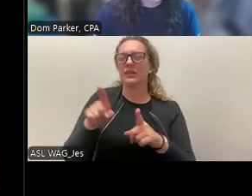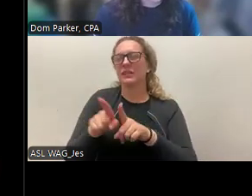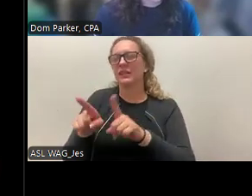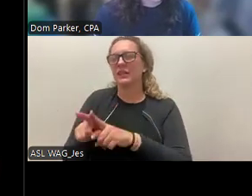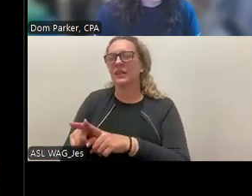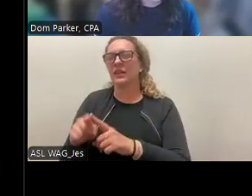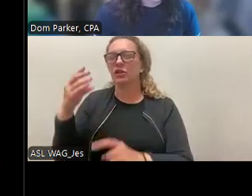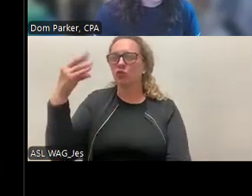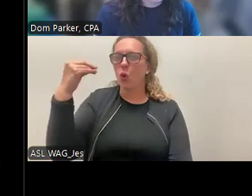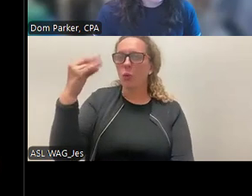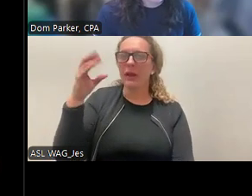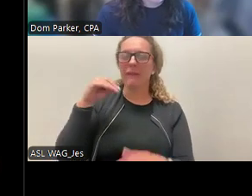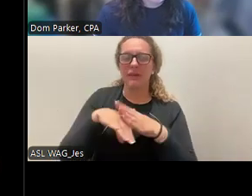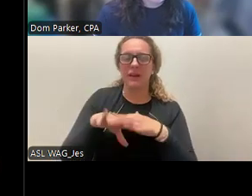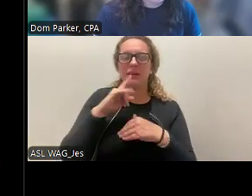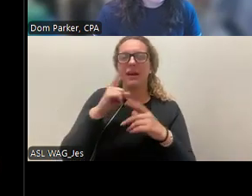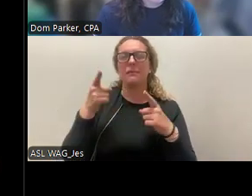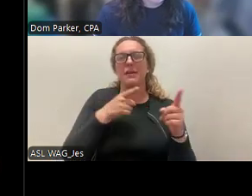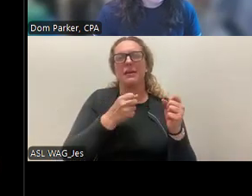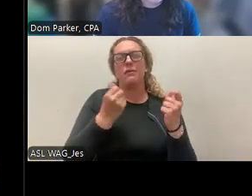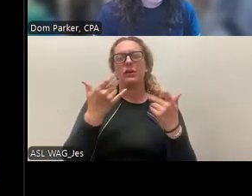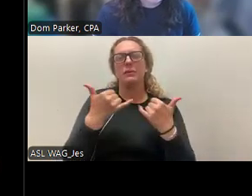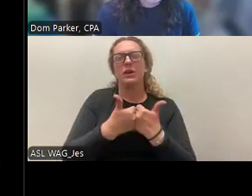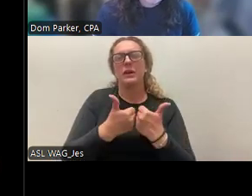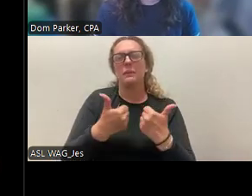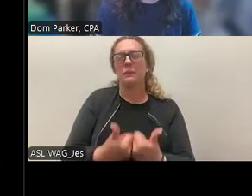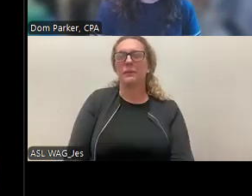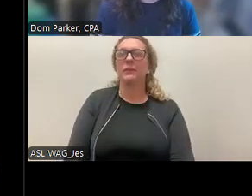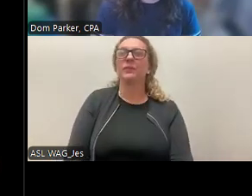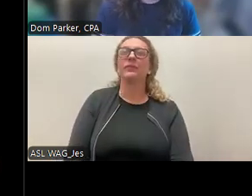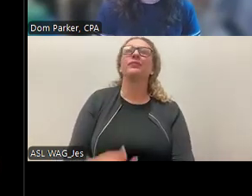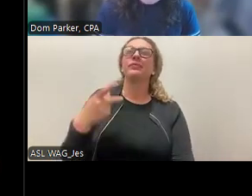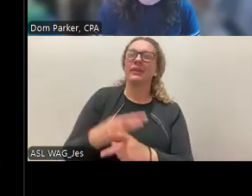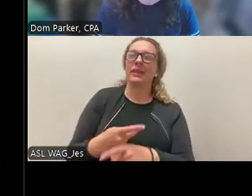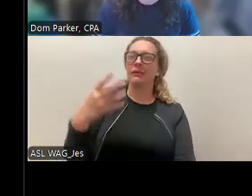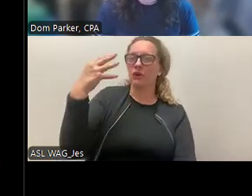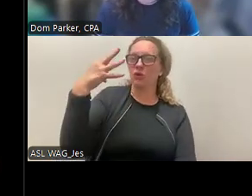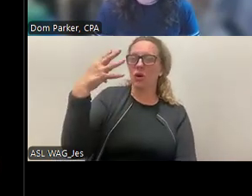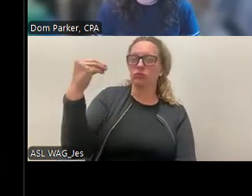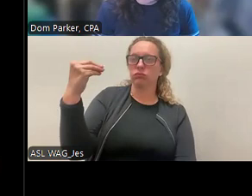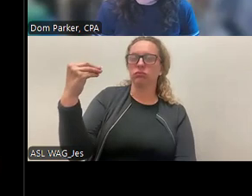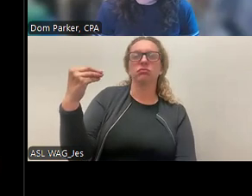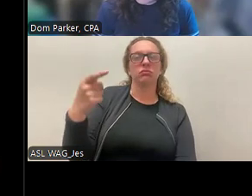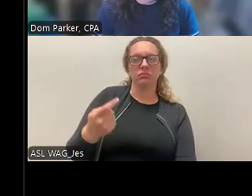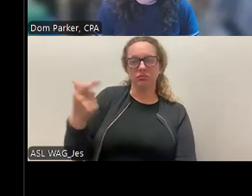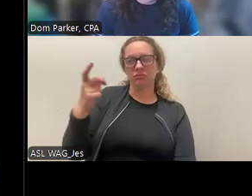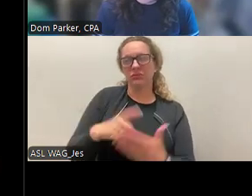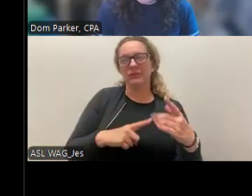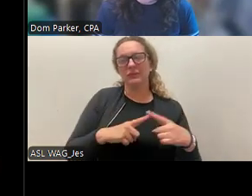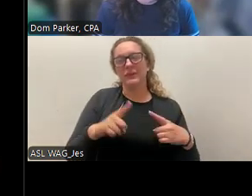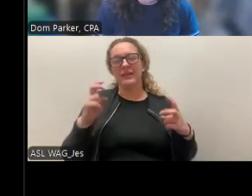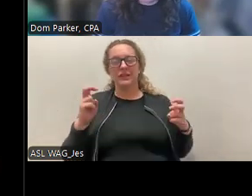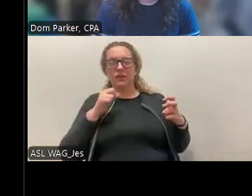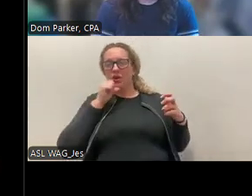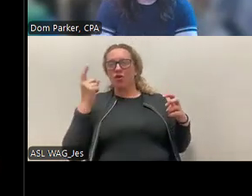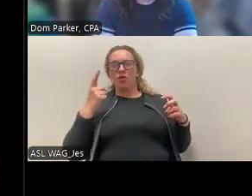strobing effect that can happen in many multiplayer games? Keeping the strobing effect out in the design is one thing, but issues aren't